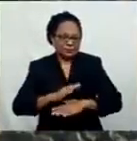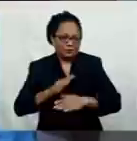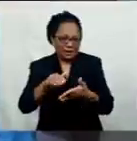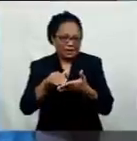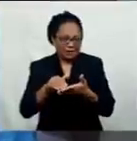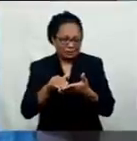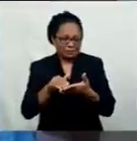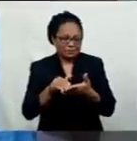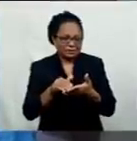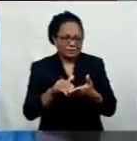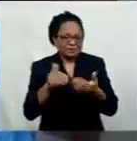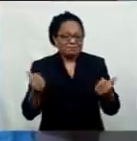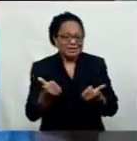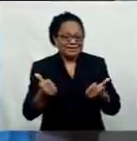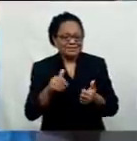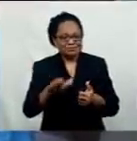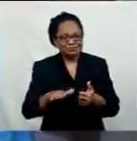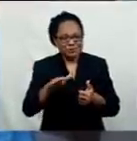families.